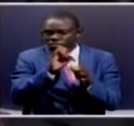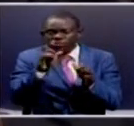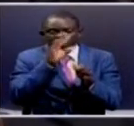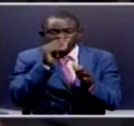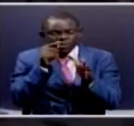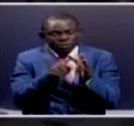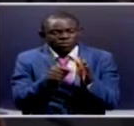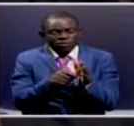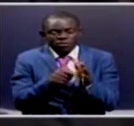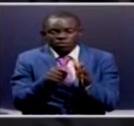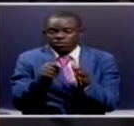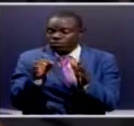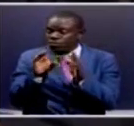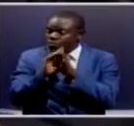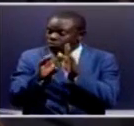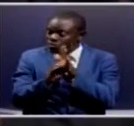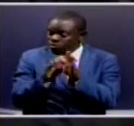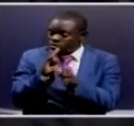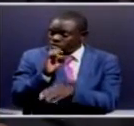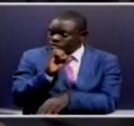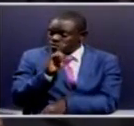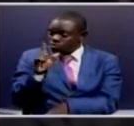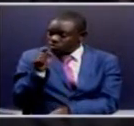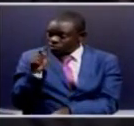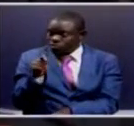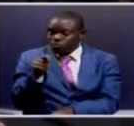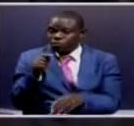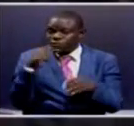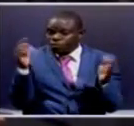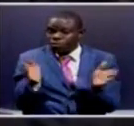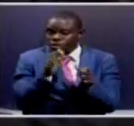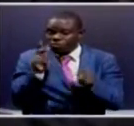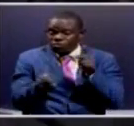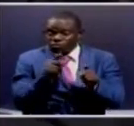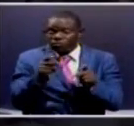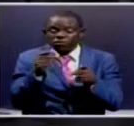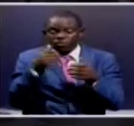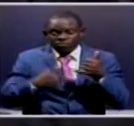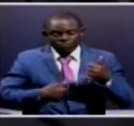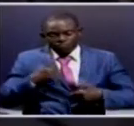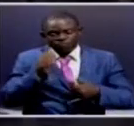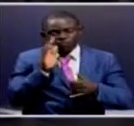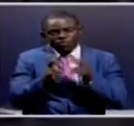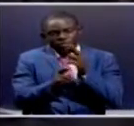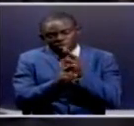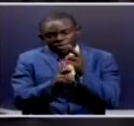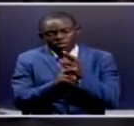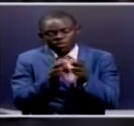country to exercise their right and freedom of expression. That's what it does, and nothing